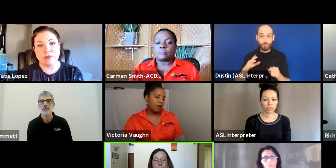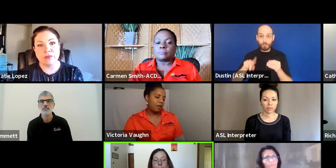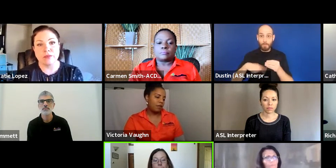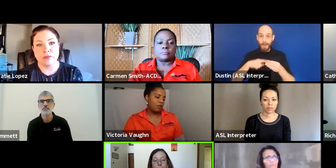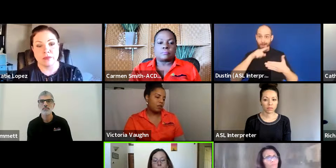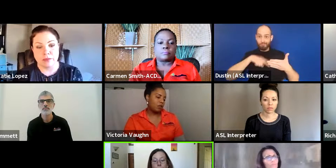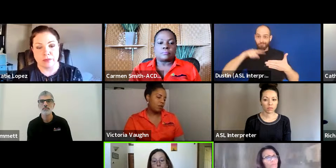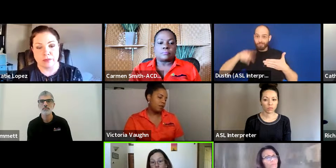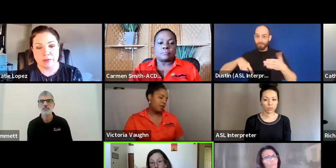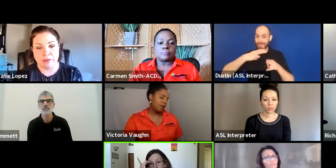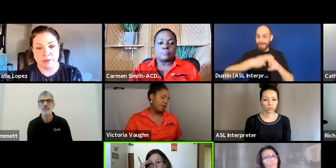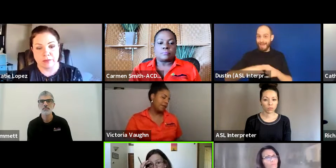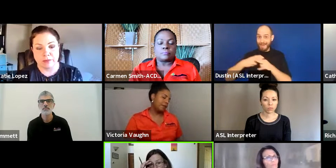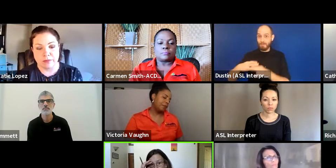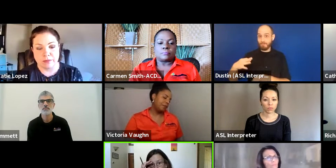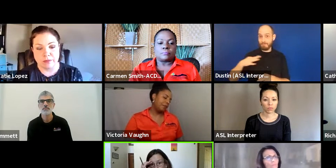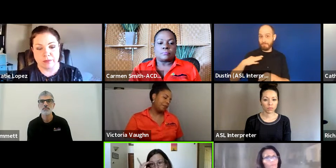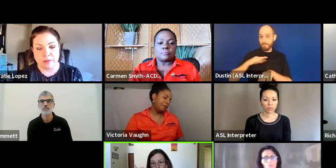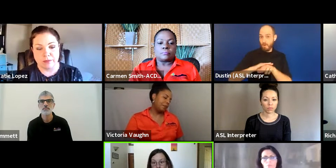list?